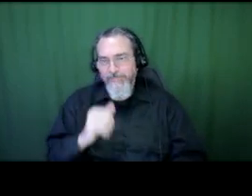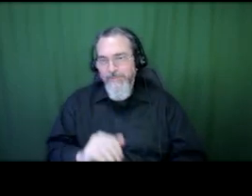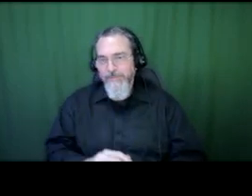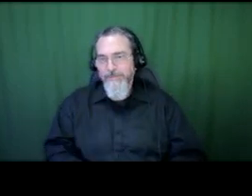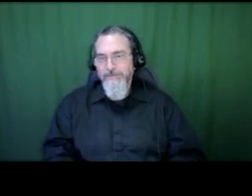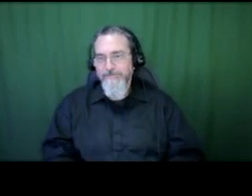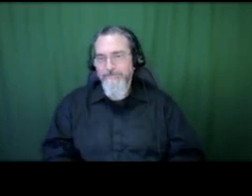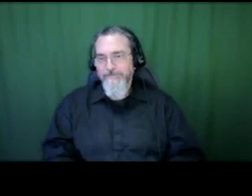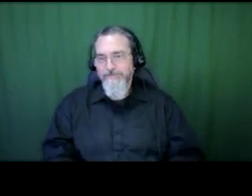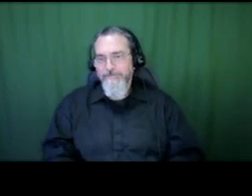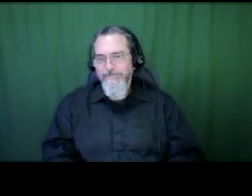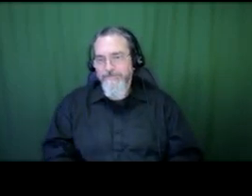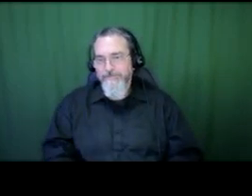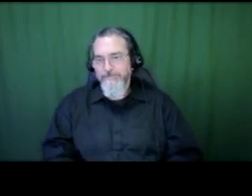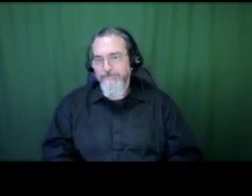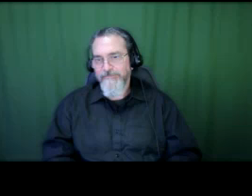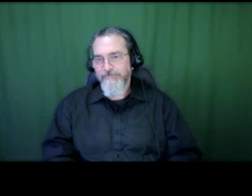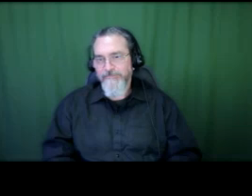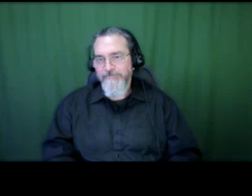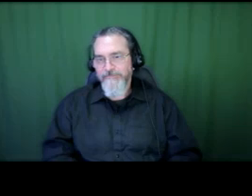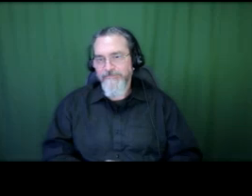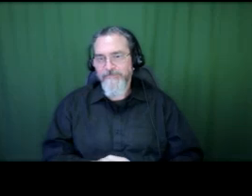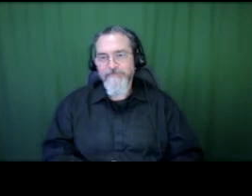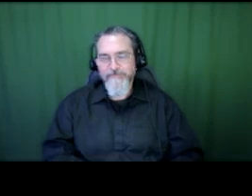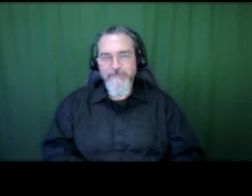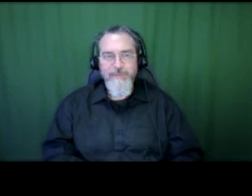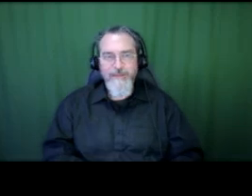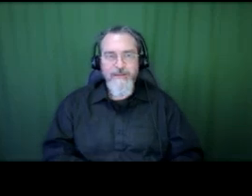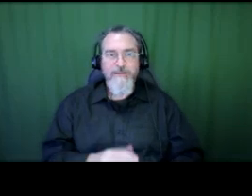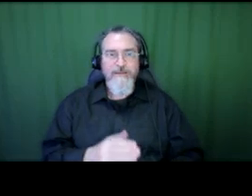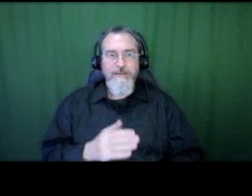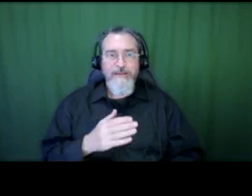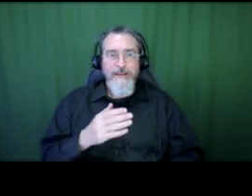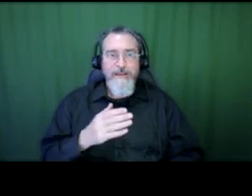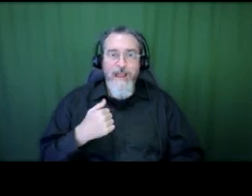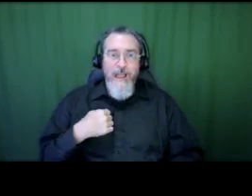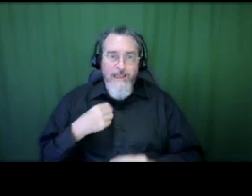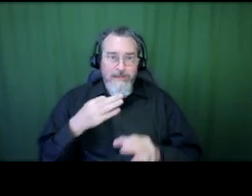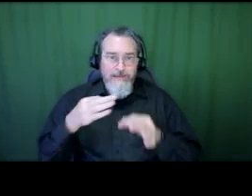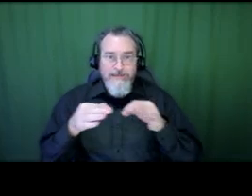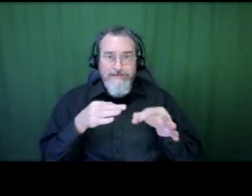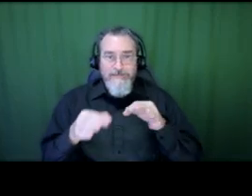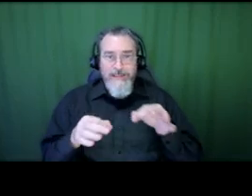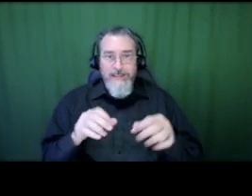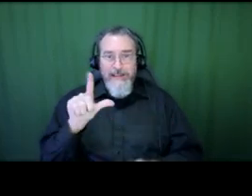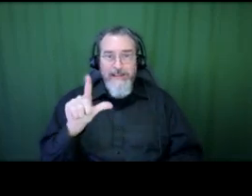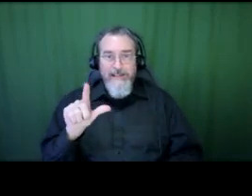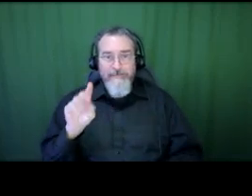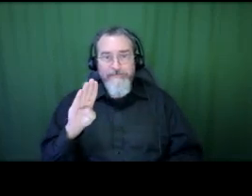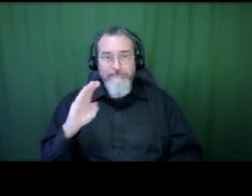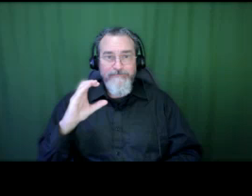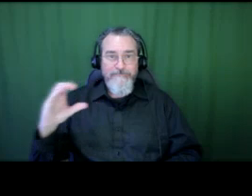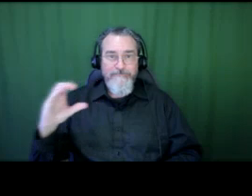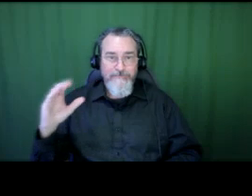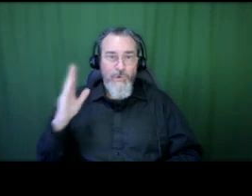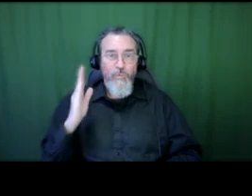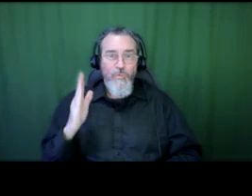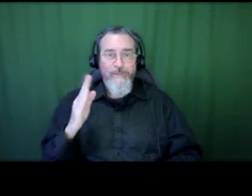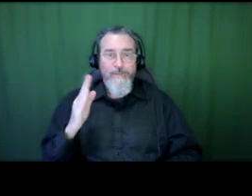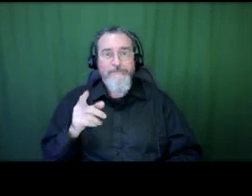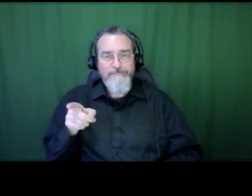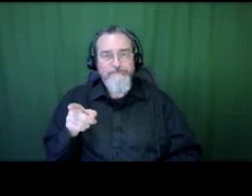So I mentioned that Long Beach City College will be the backbone organization for this project. We're going to be convening, serve as a convener